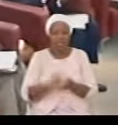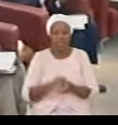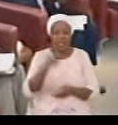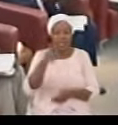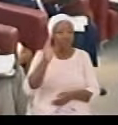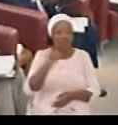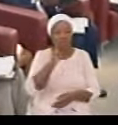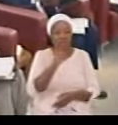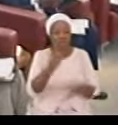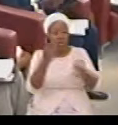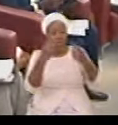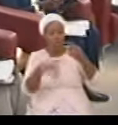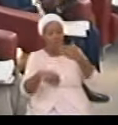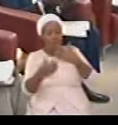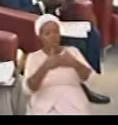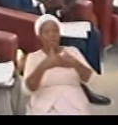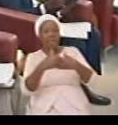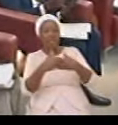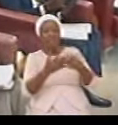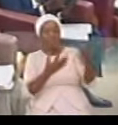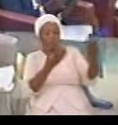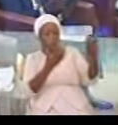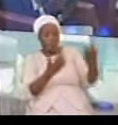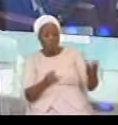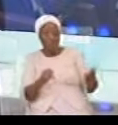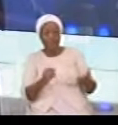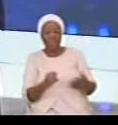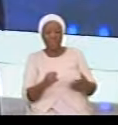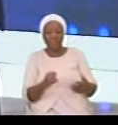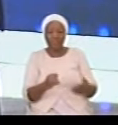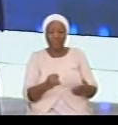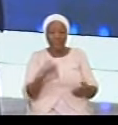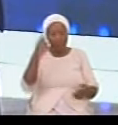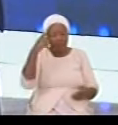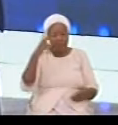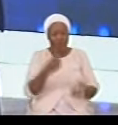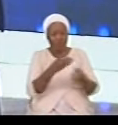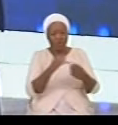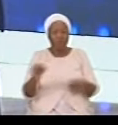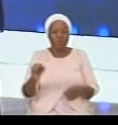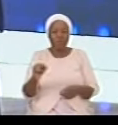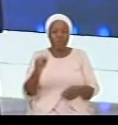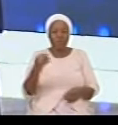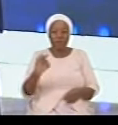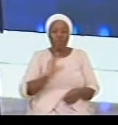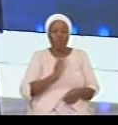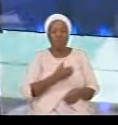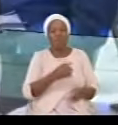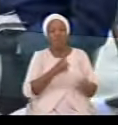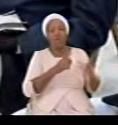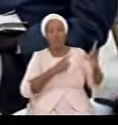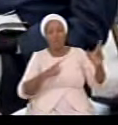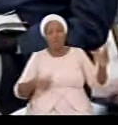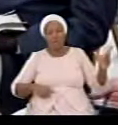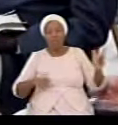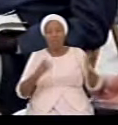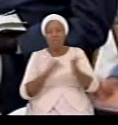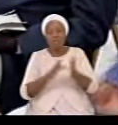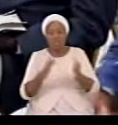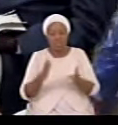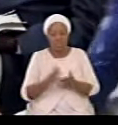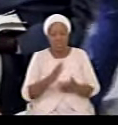come behind waiting for the coming of our Lord